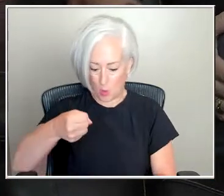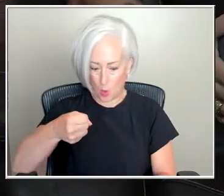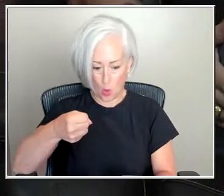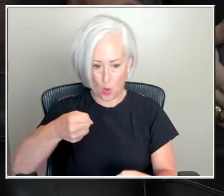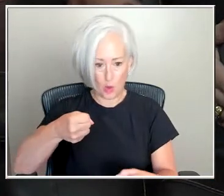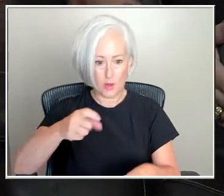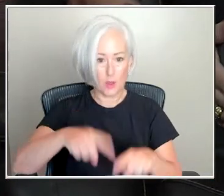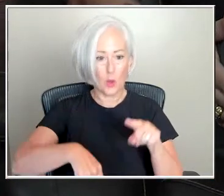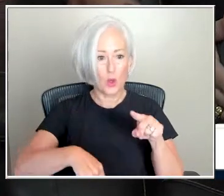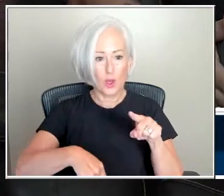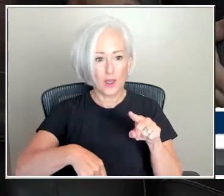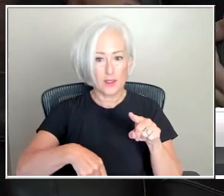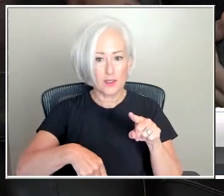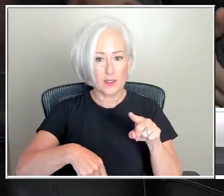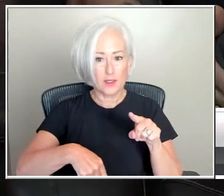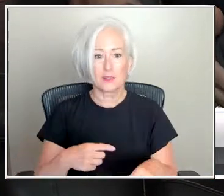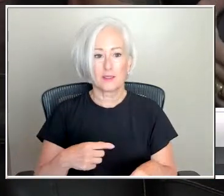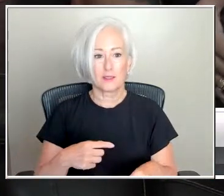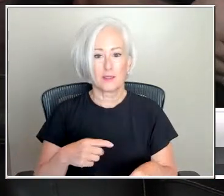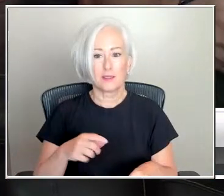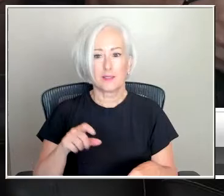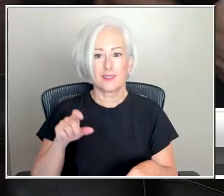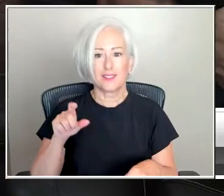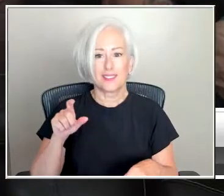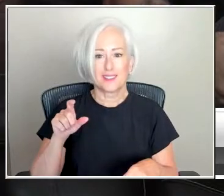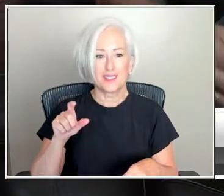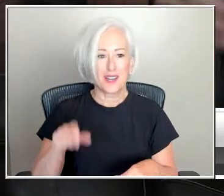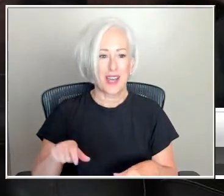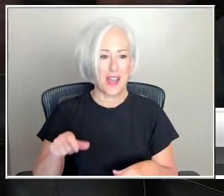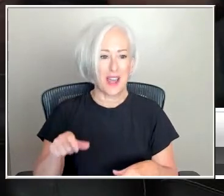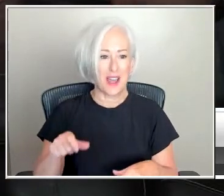So. You don't have to wait on us as much.